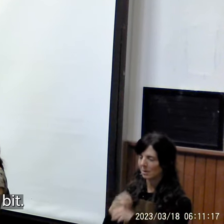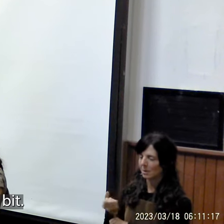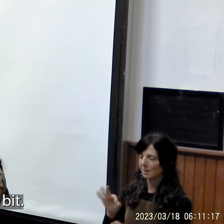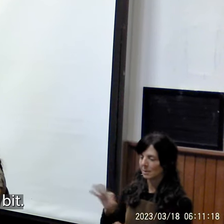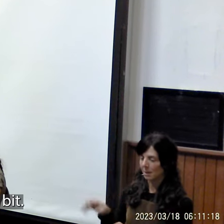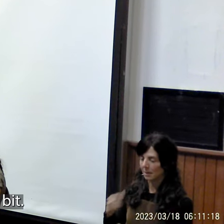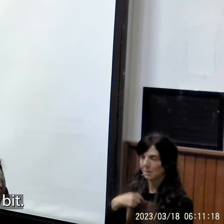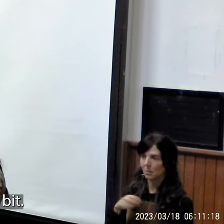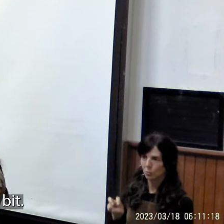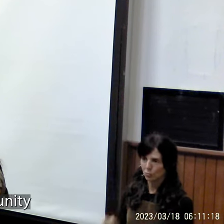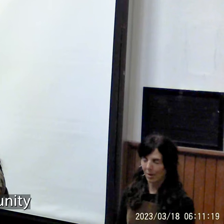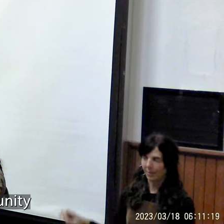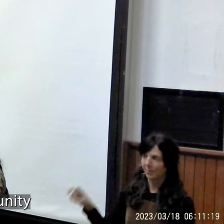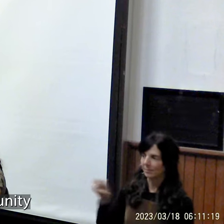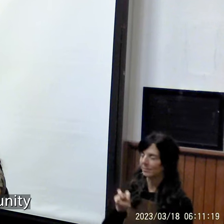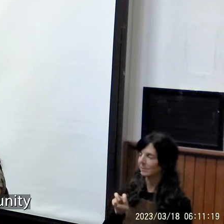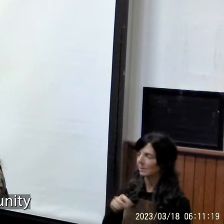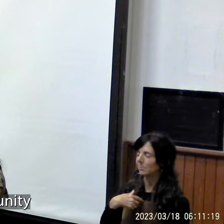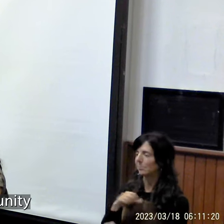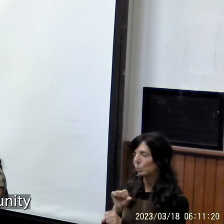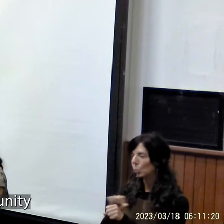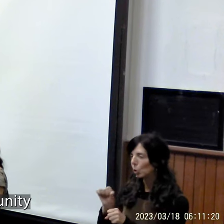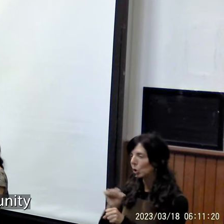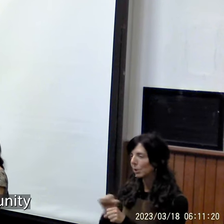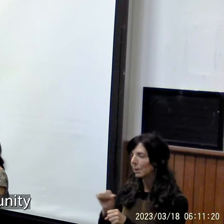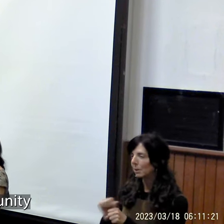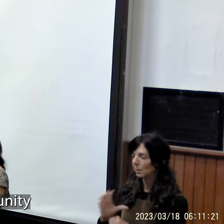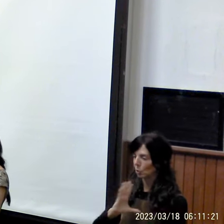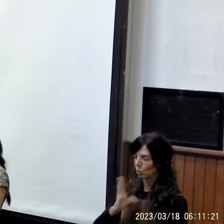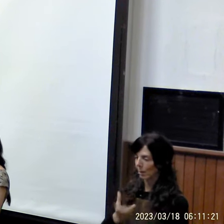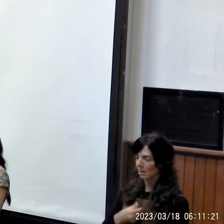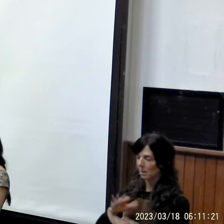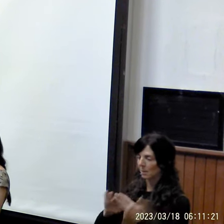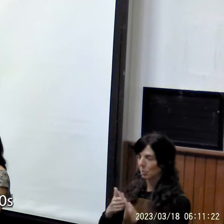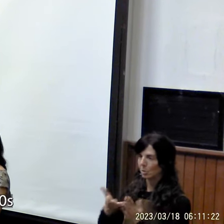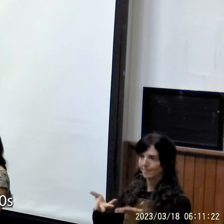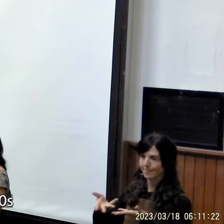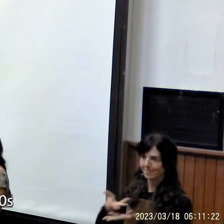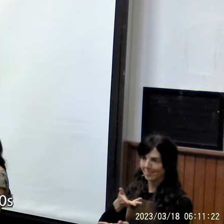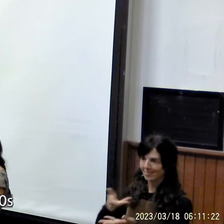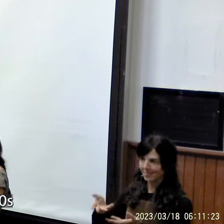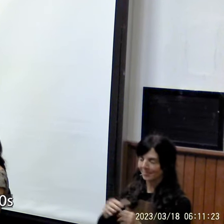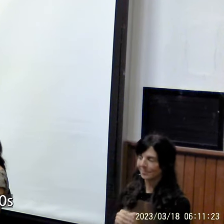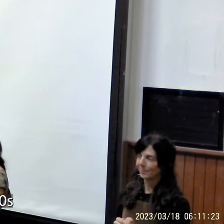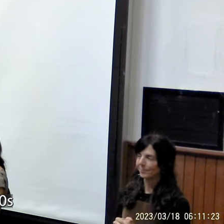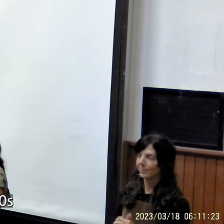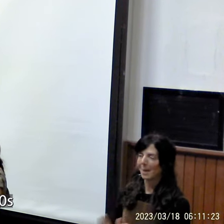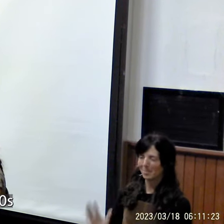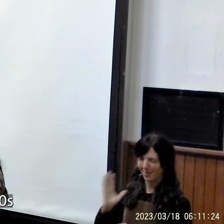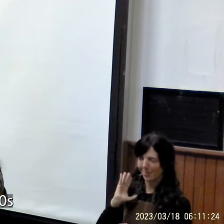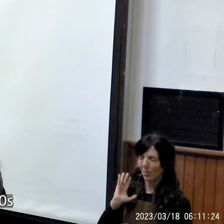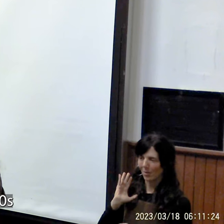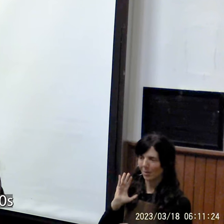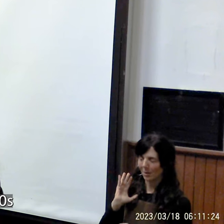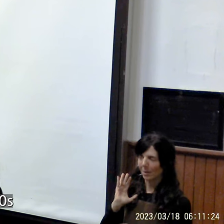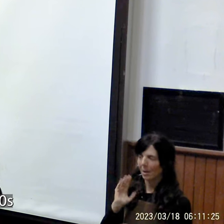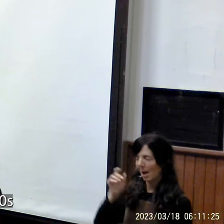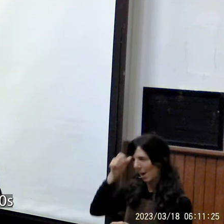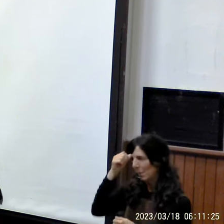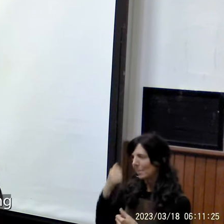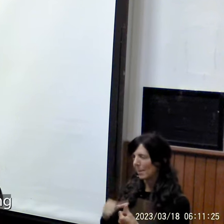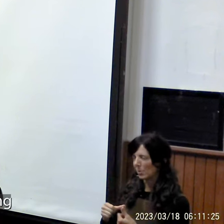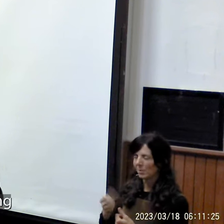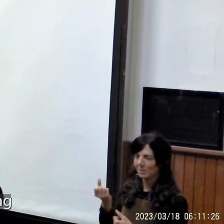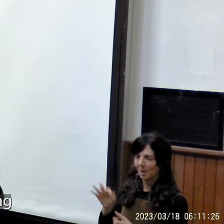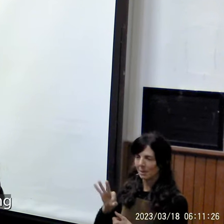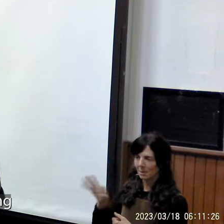traveling quite a bit and, you know, working with the trans community. And at the time, I feel throughout the 90s,